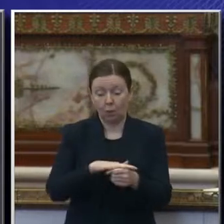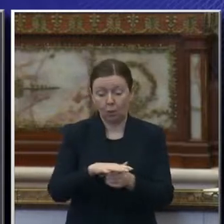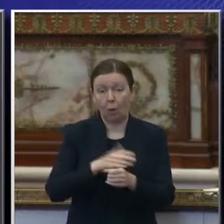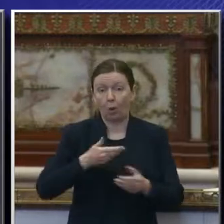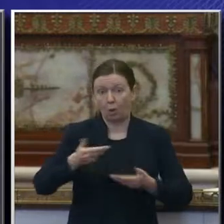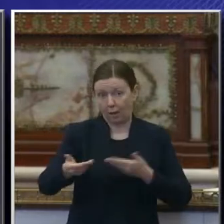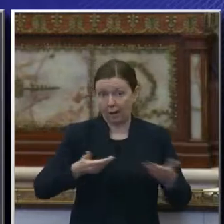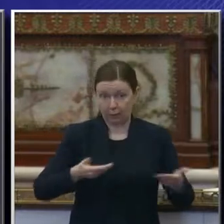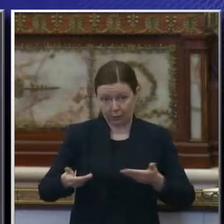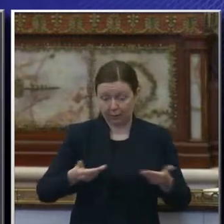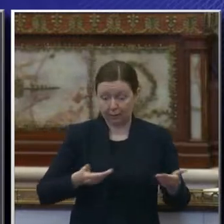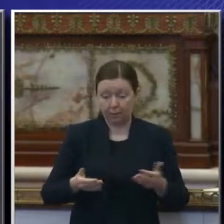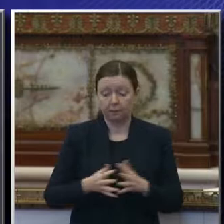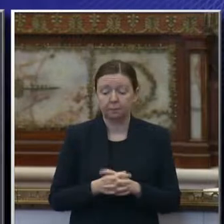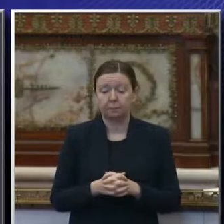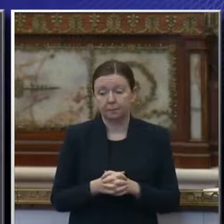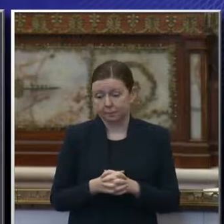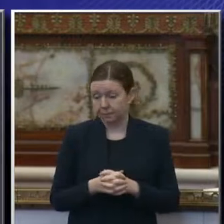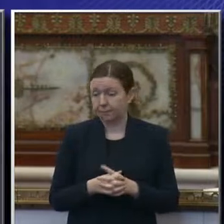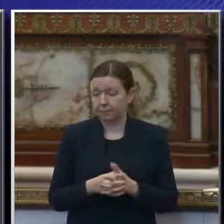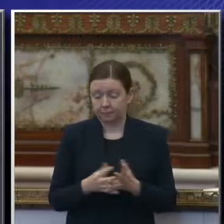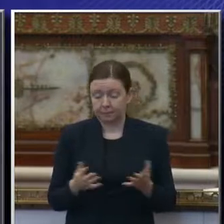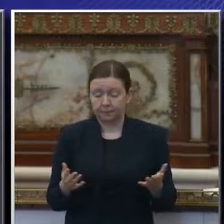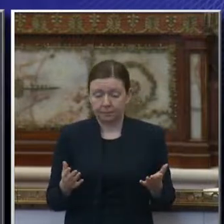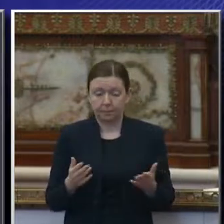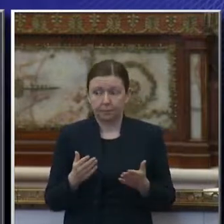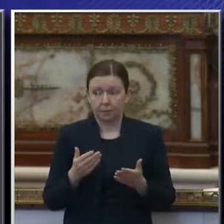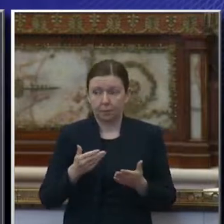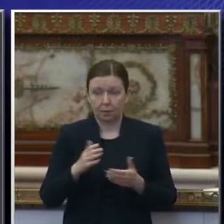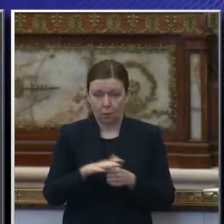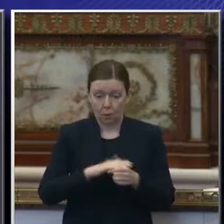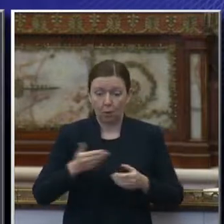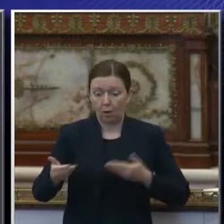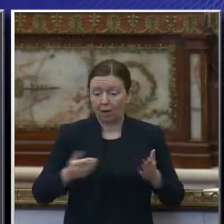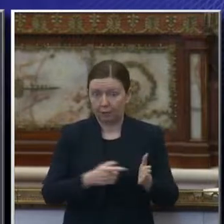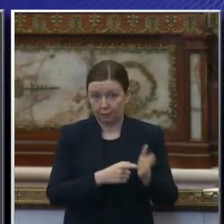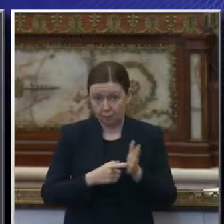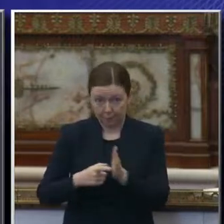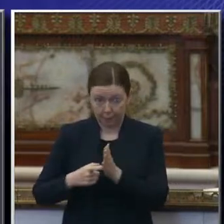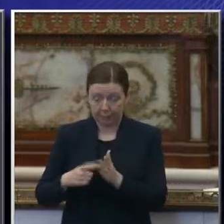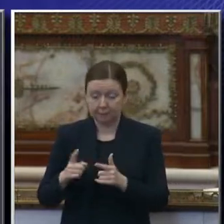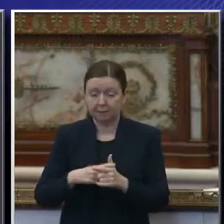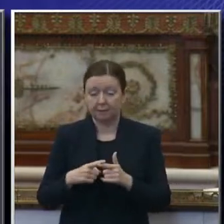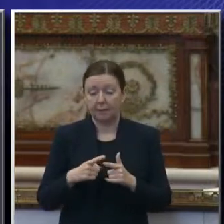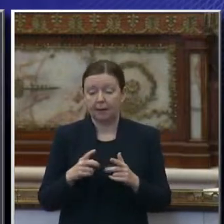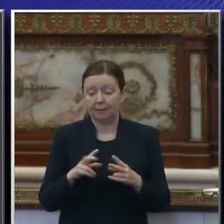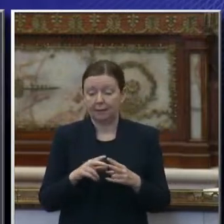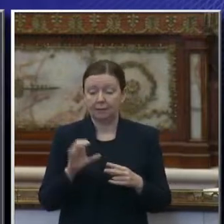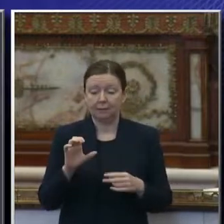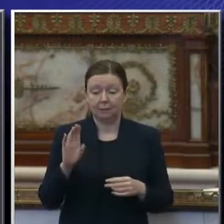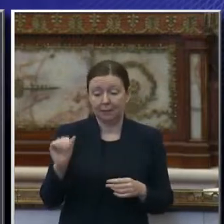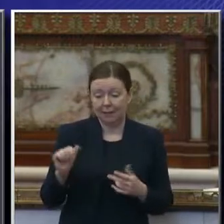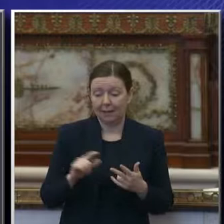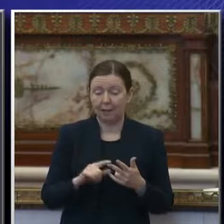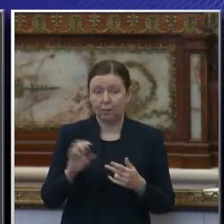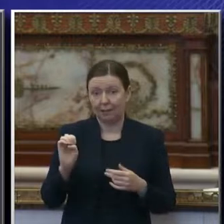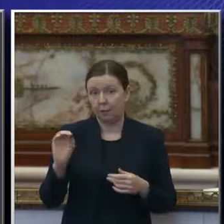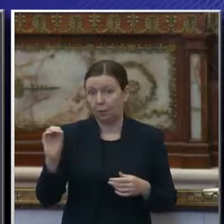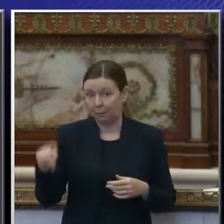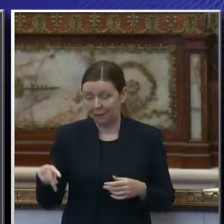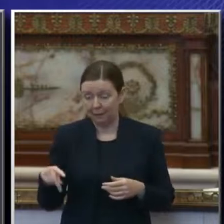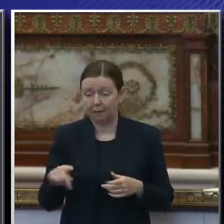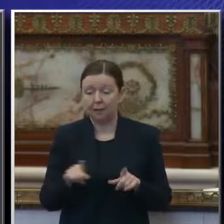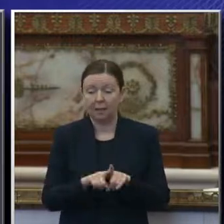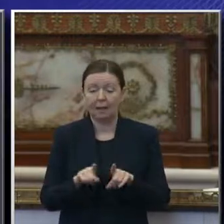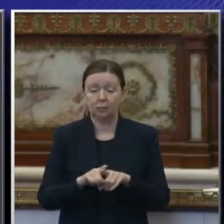hiring, you know, some you know, local hiring requirements in either a CBA or an EOP, as well